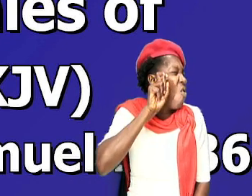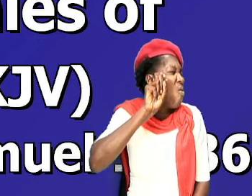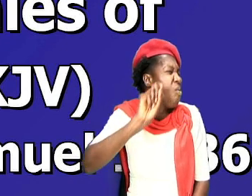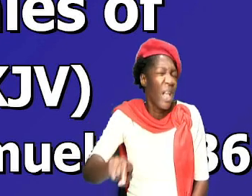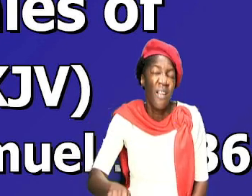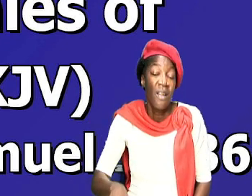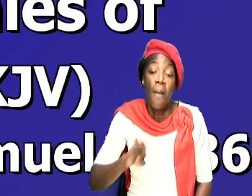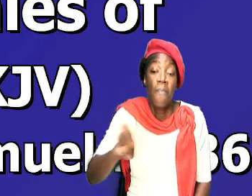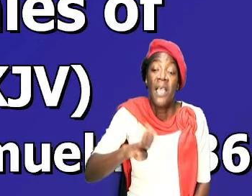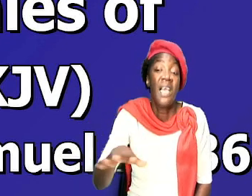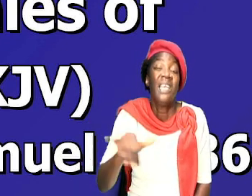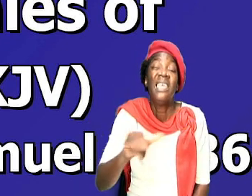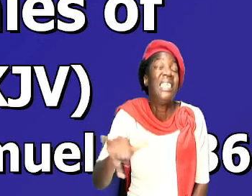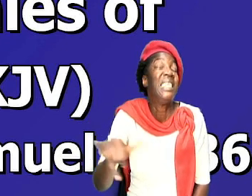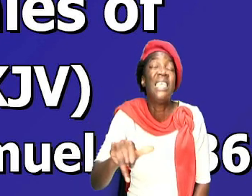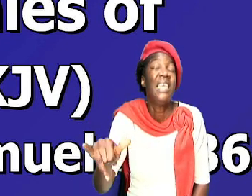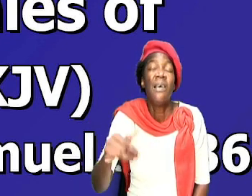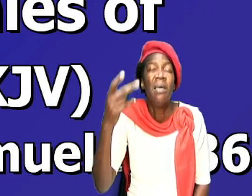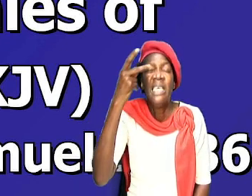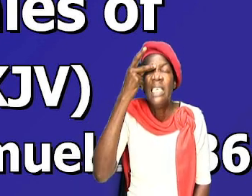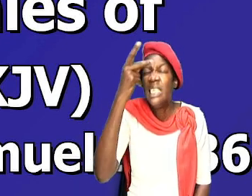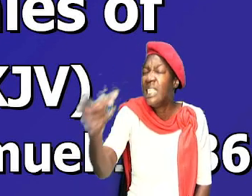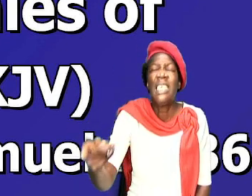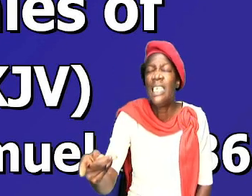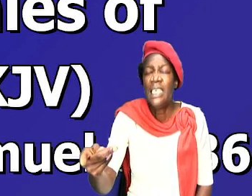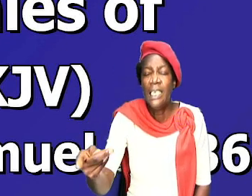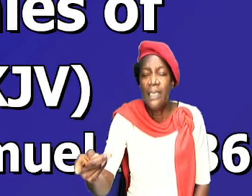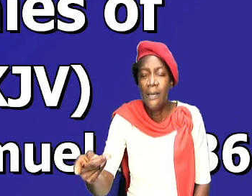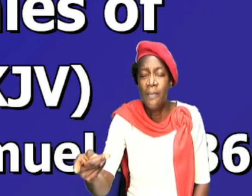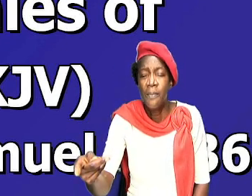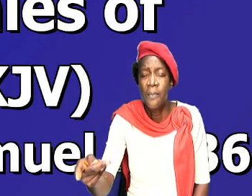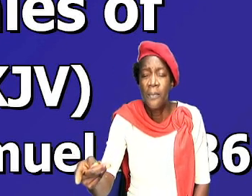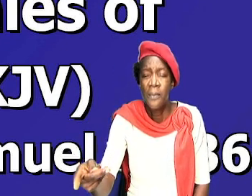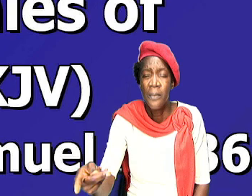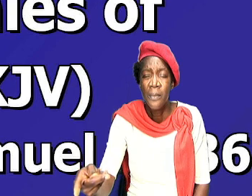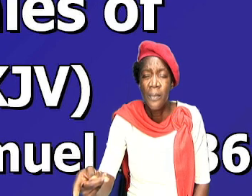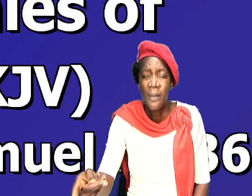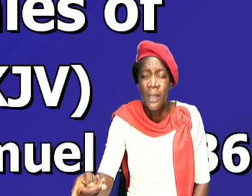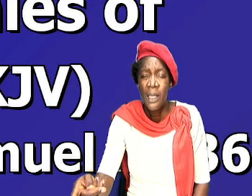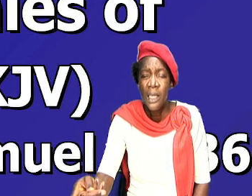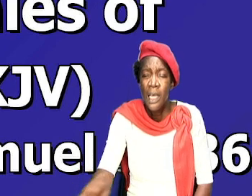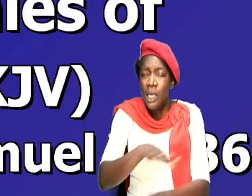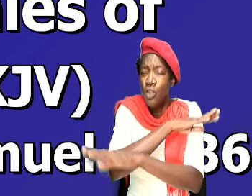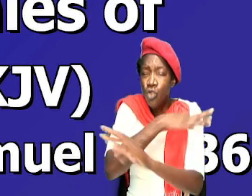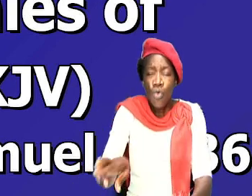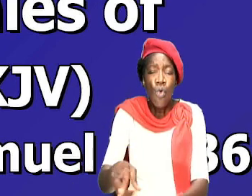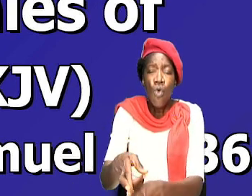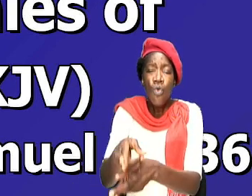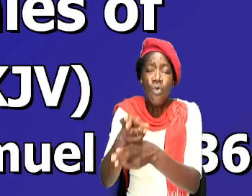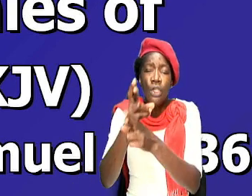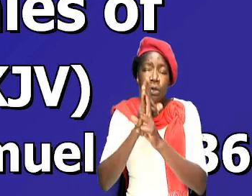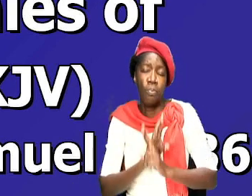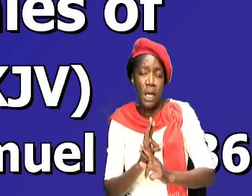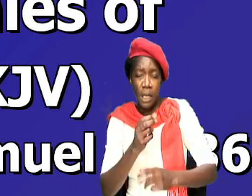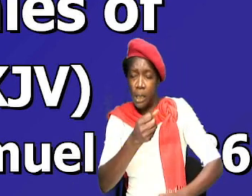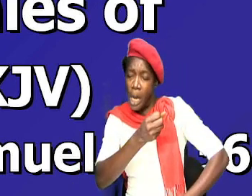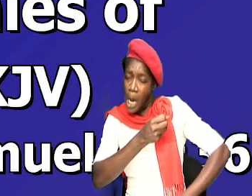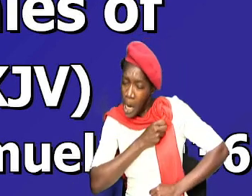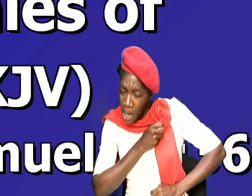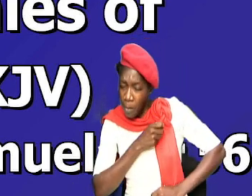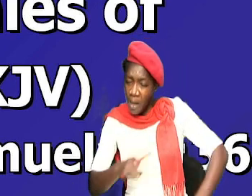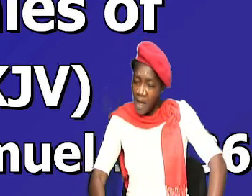as one of them, seeing he hath defied the armies of the